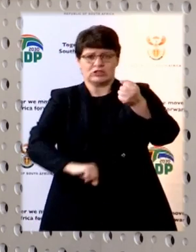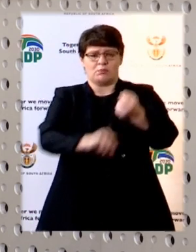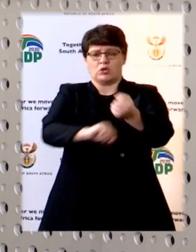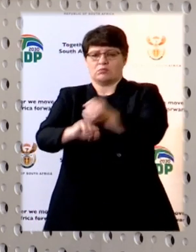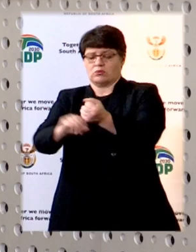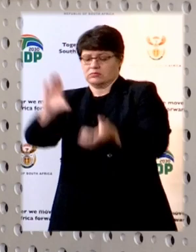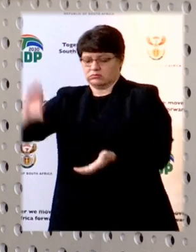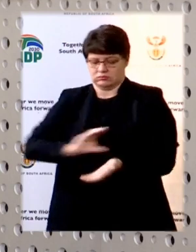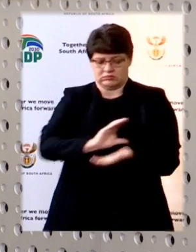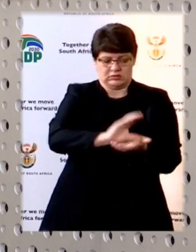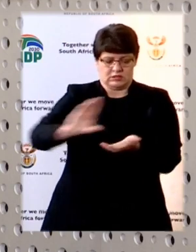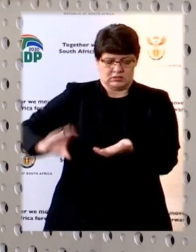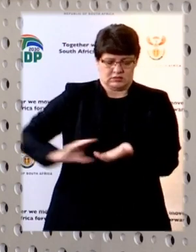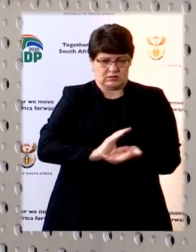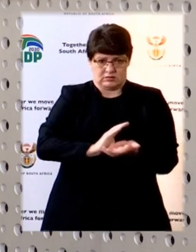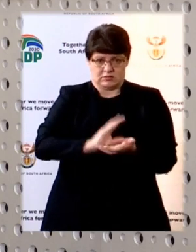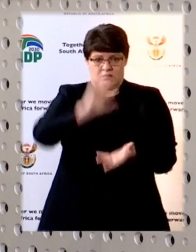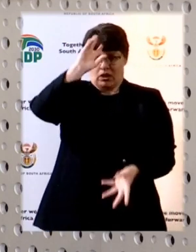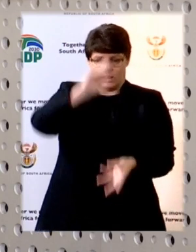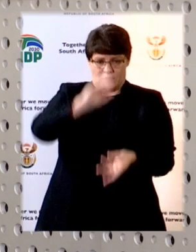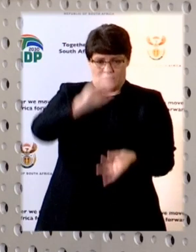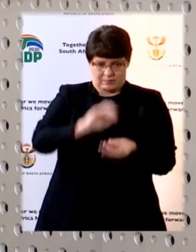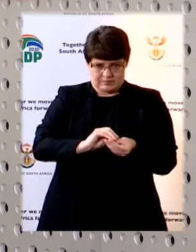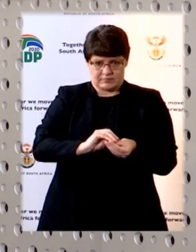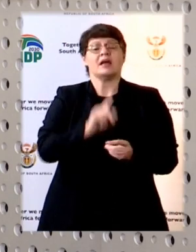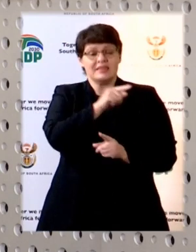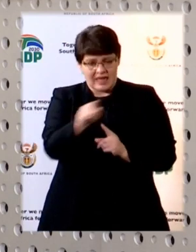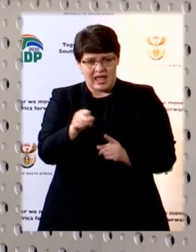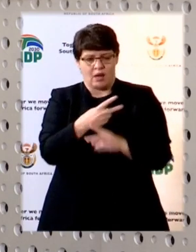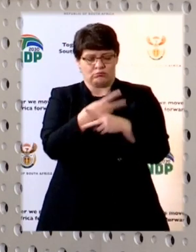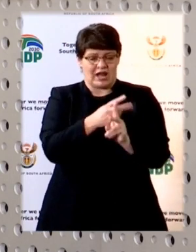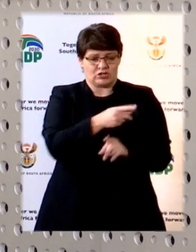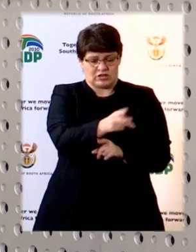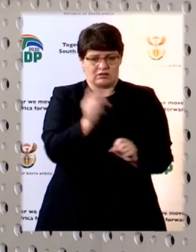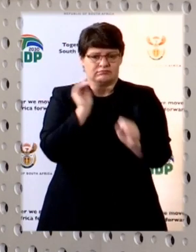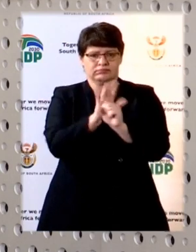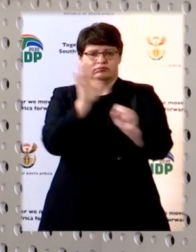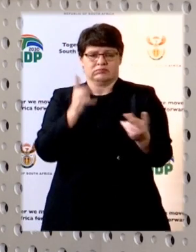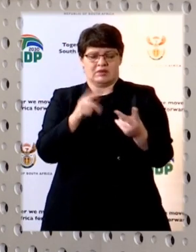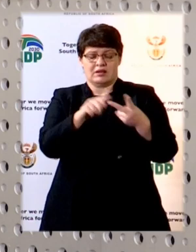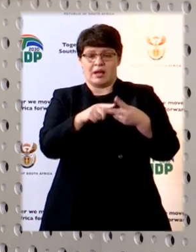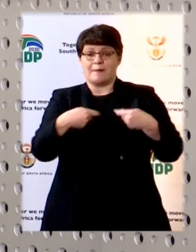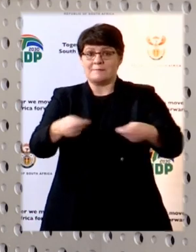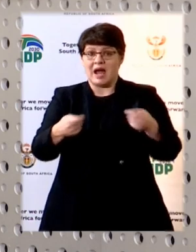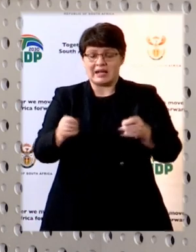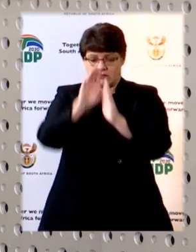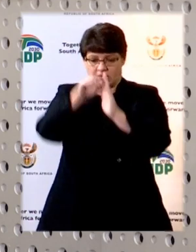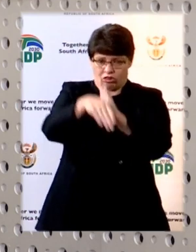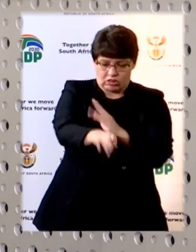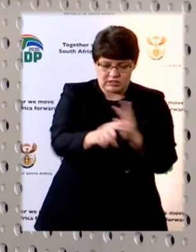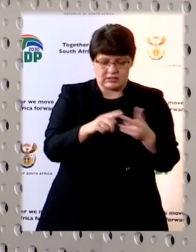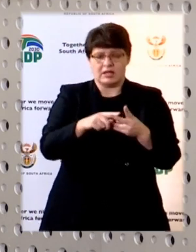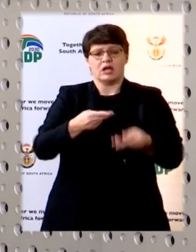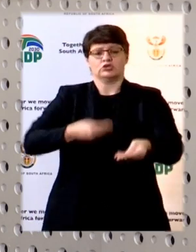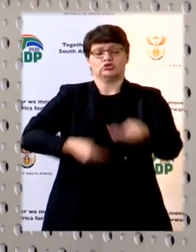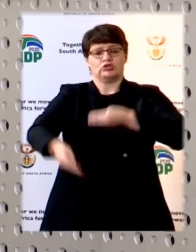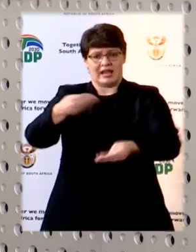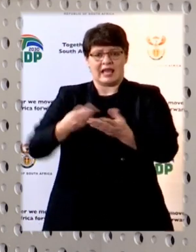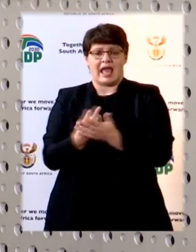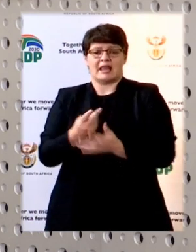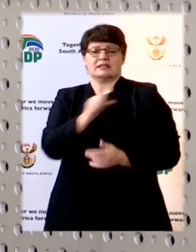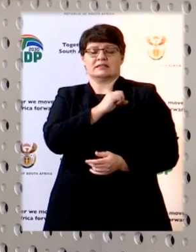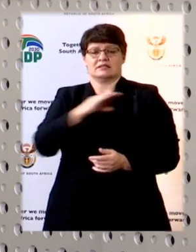economy recover, overcome the severe impact on production, markets, trade, and